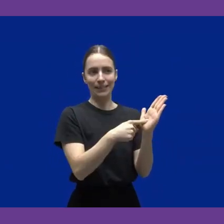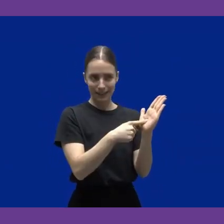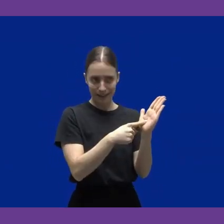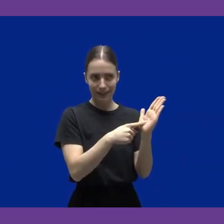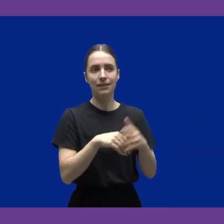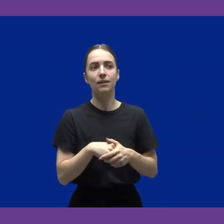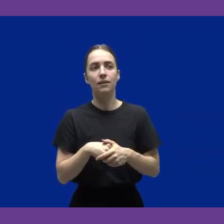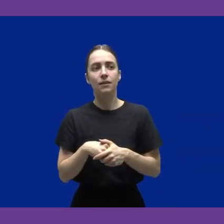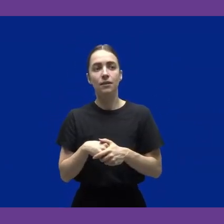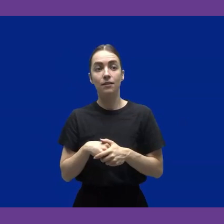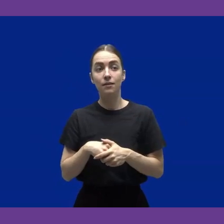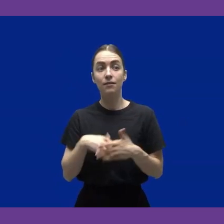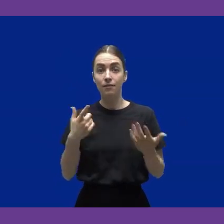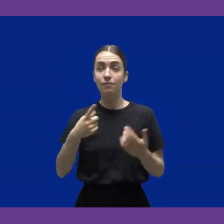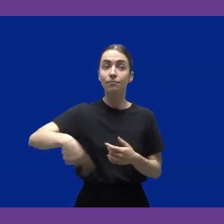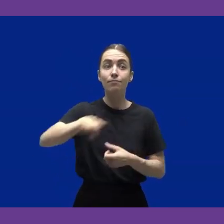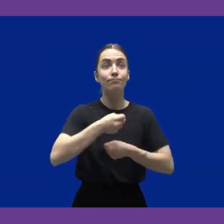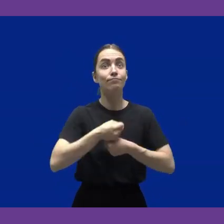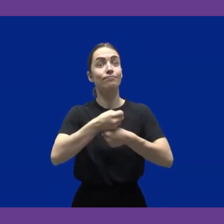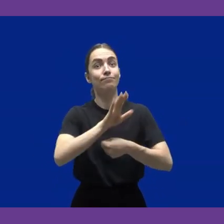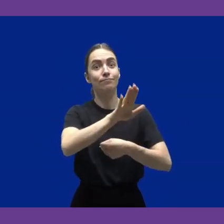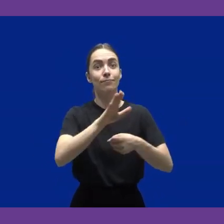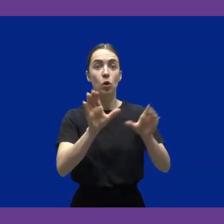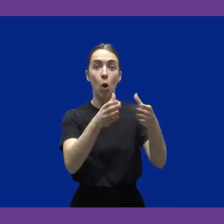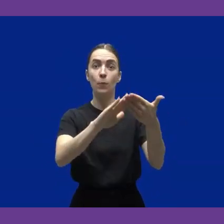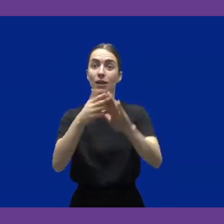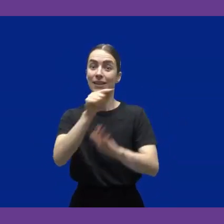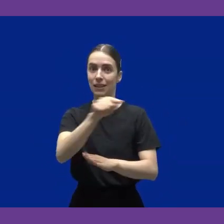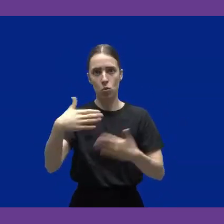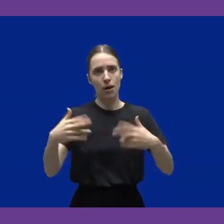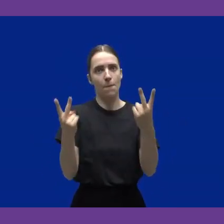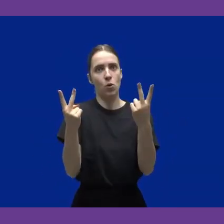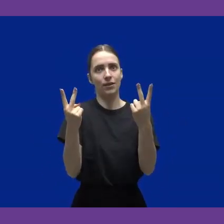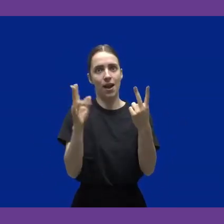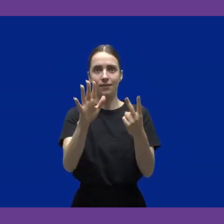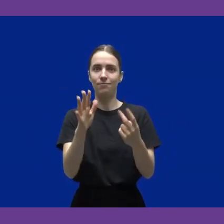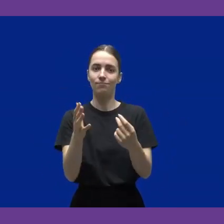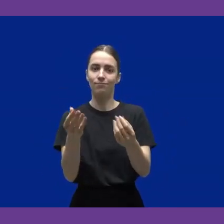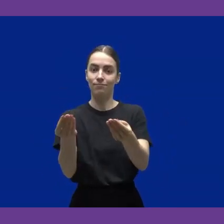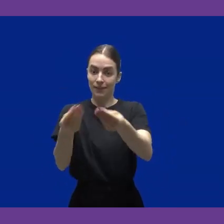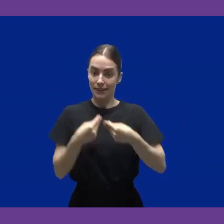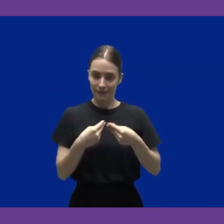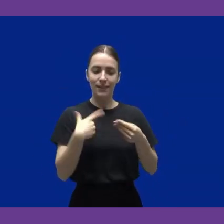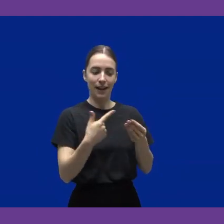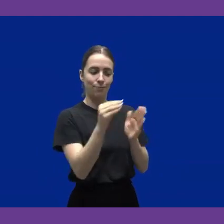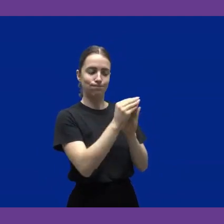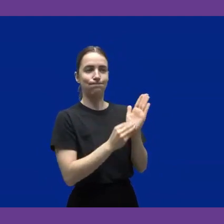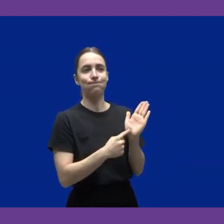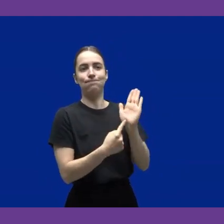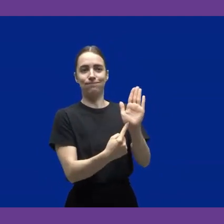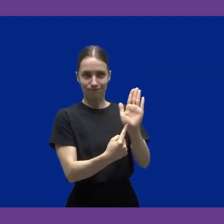the Q&A part. As I said, there were more detail in the presentations. They will be distributed later. And if you have